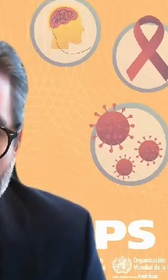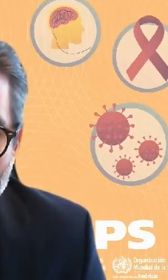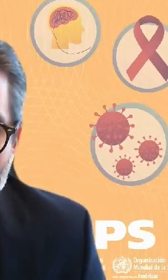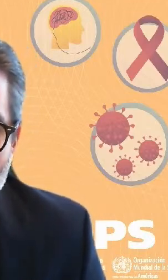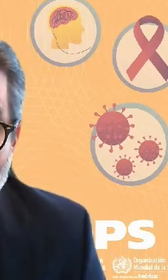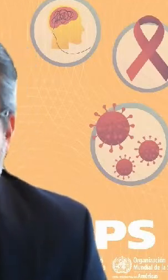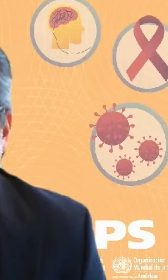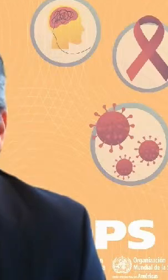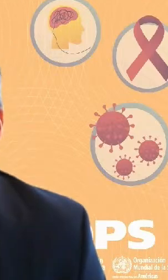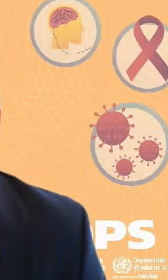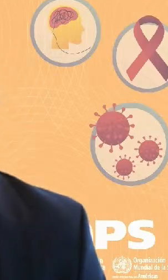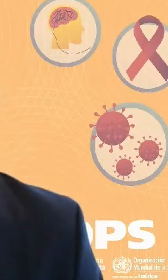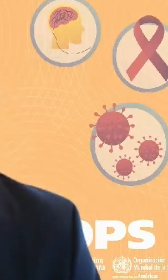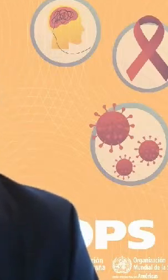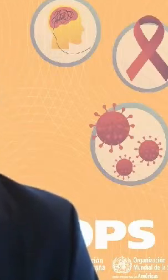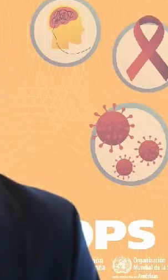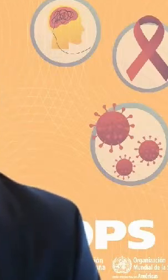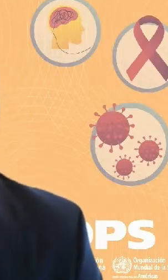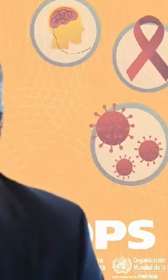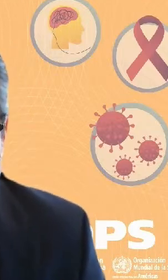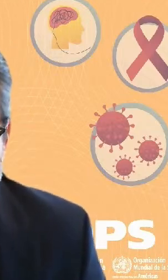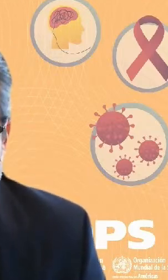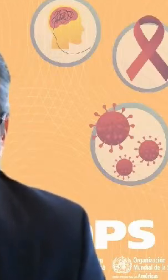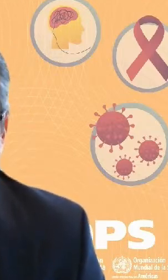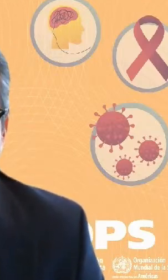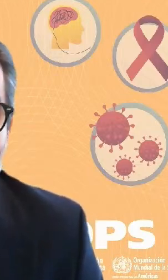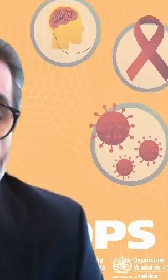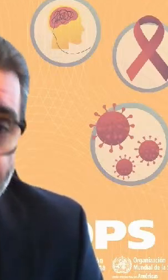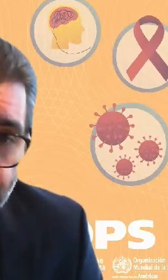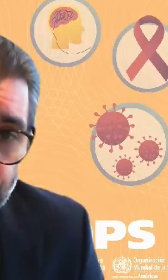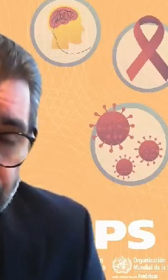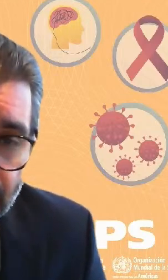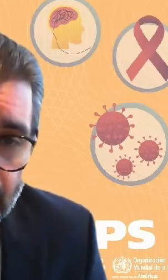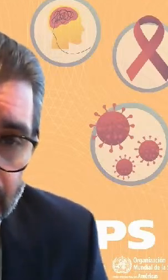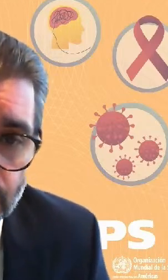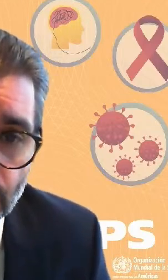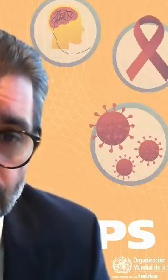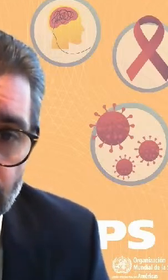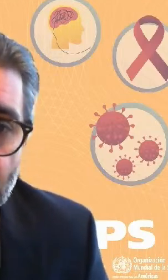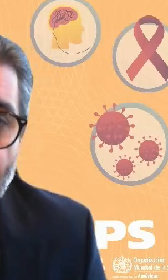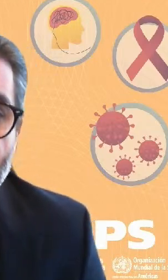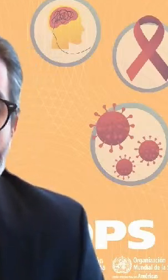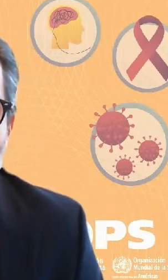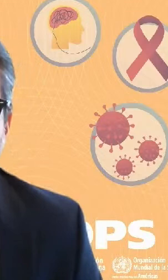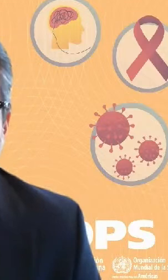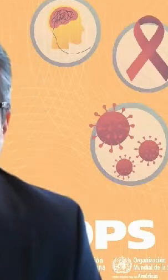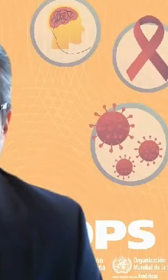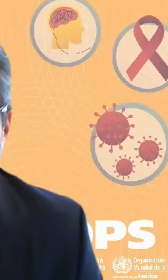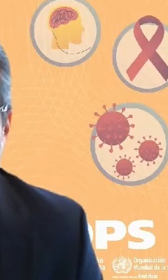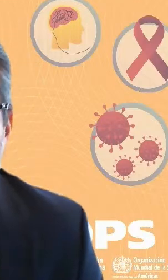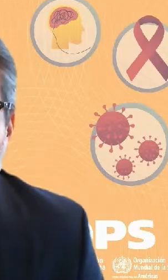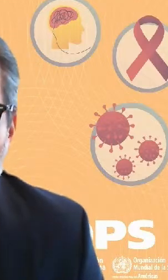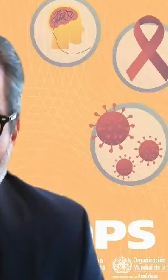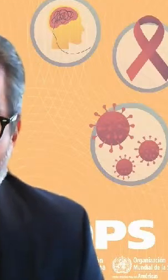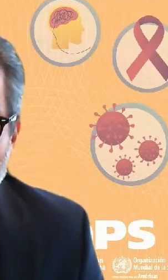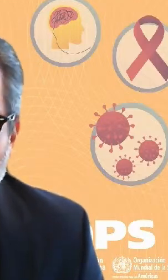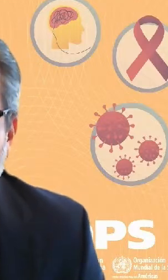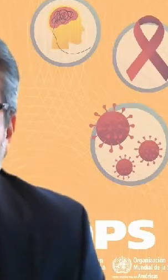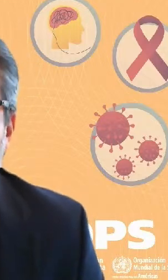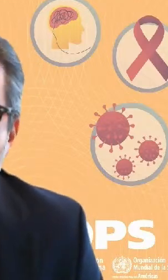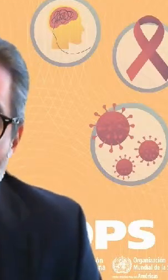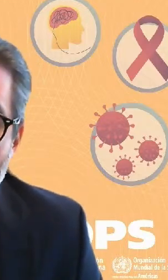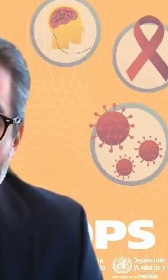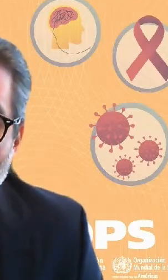studies. So first we will hear from Costa Rica. It's my pleasure to present Dr. Alejandra Acuña